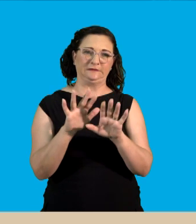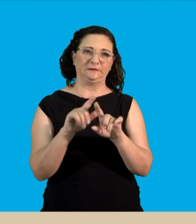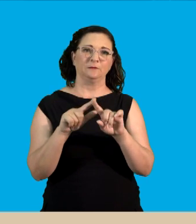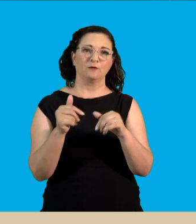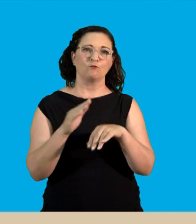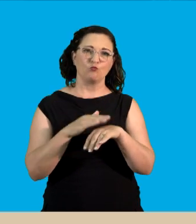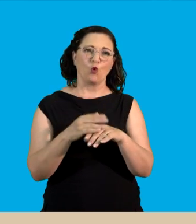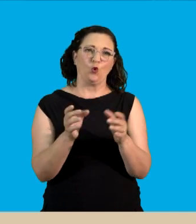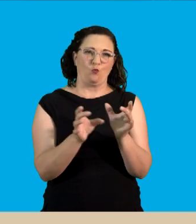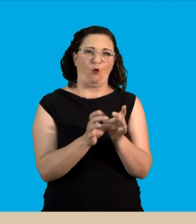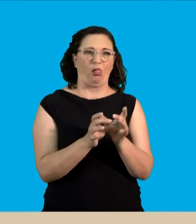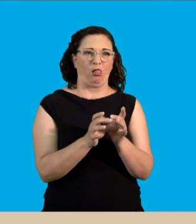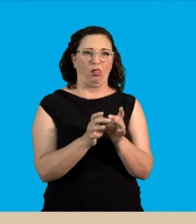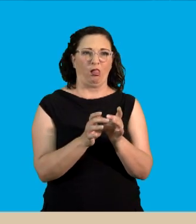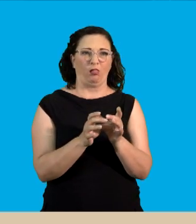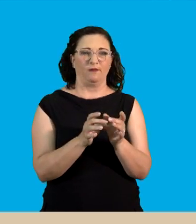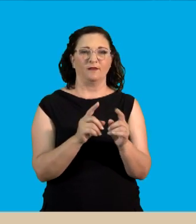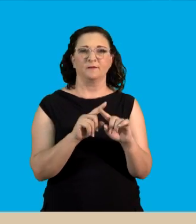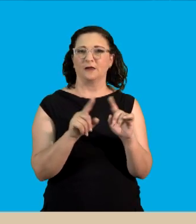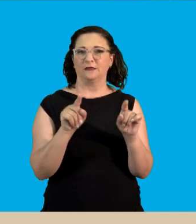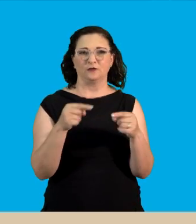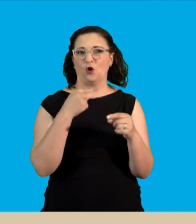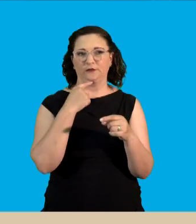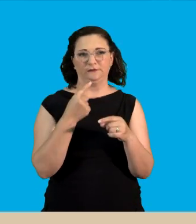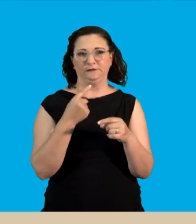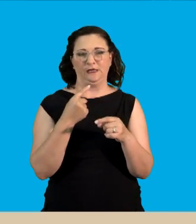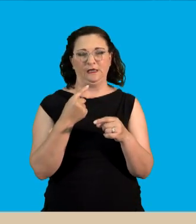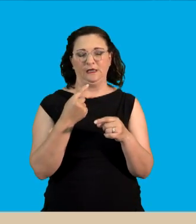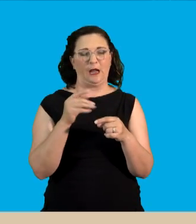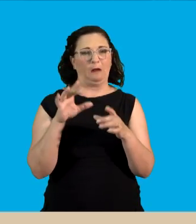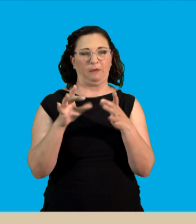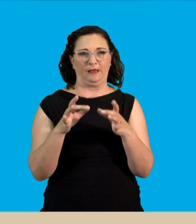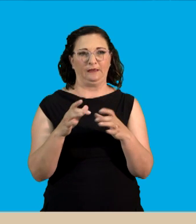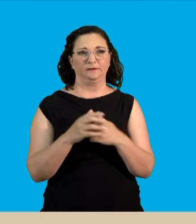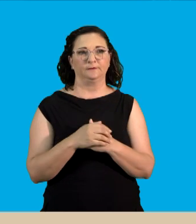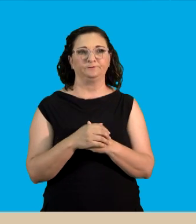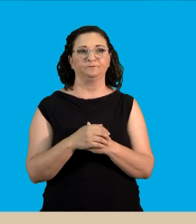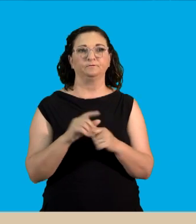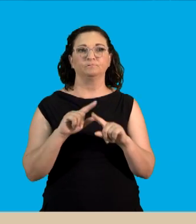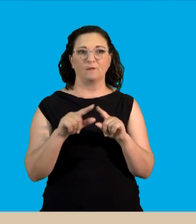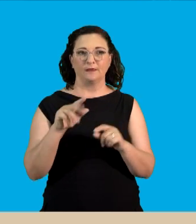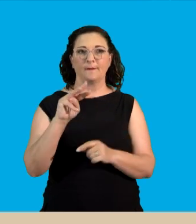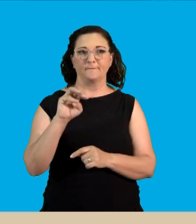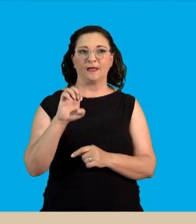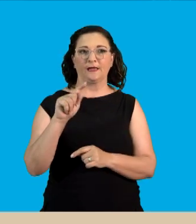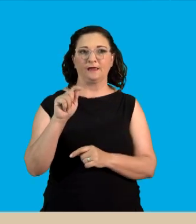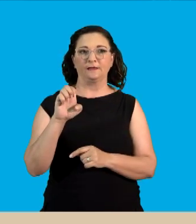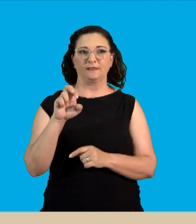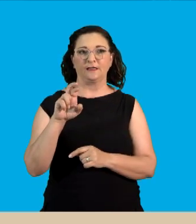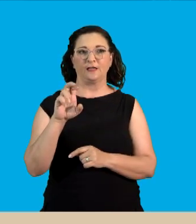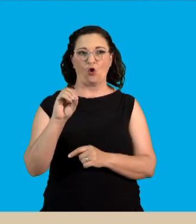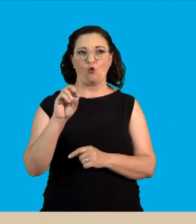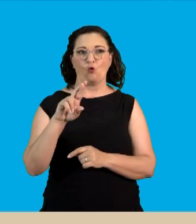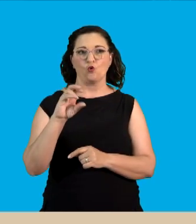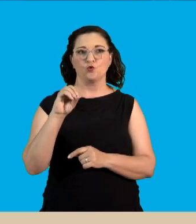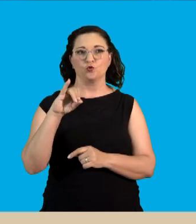than the asteroid. That is why we cannot also refer to it as a planet. Now, these meteoroids, they come from